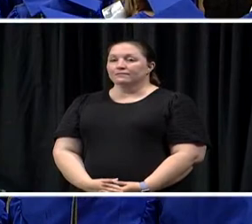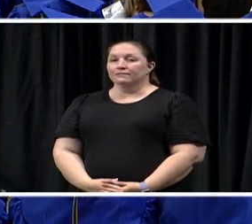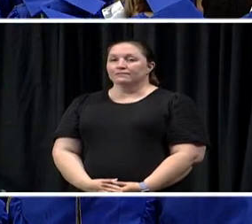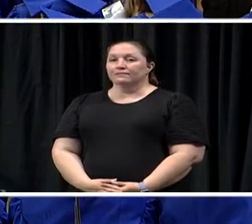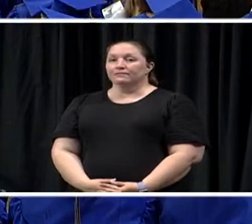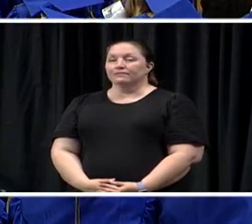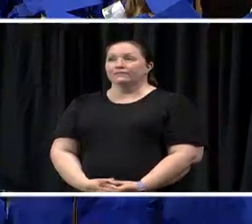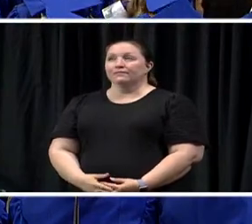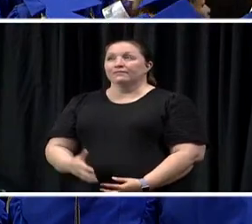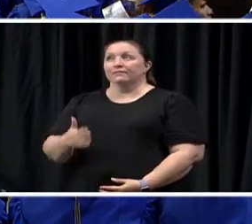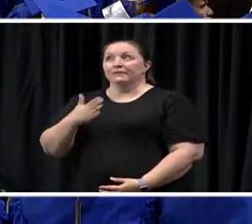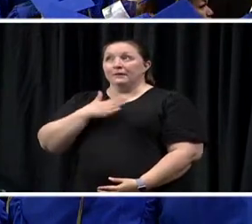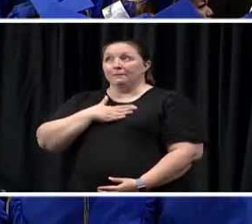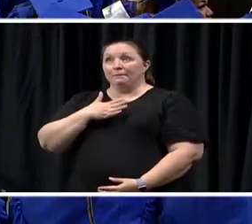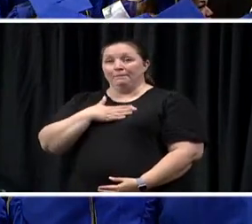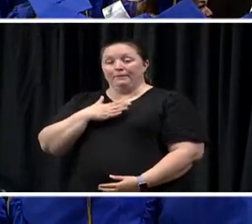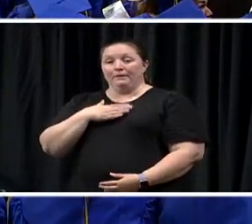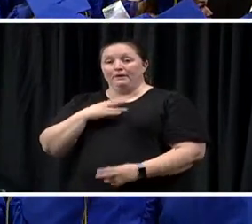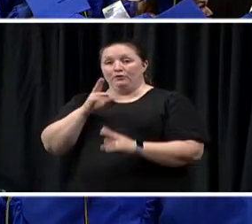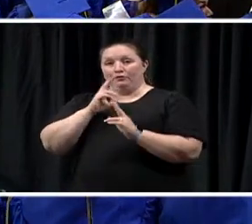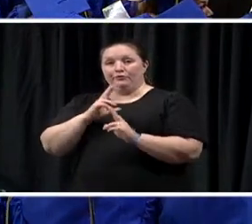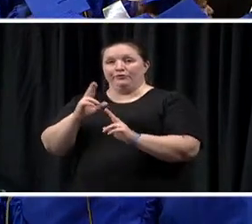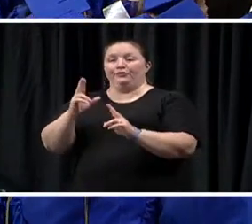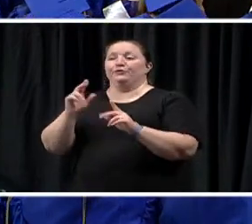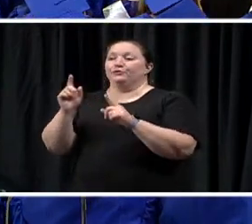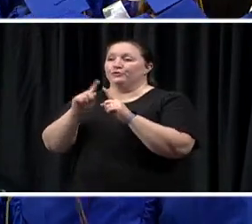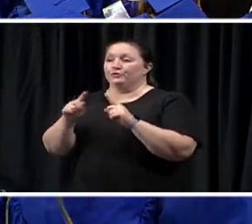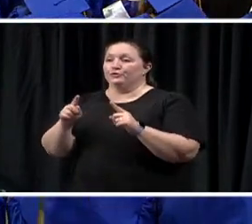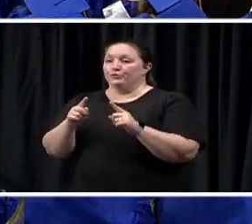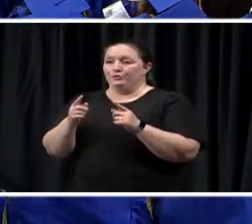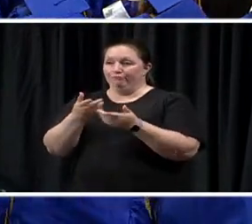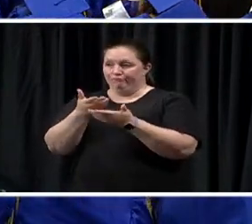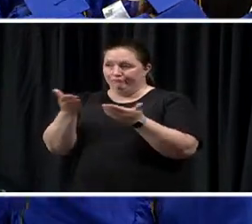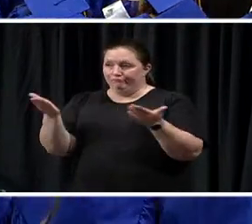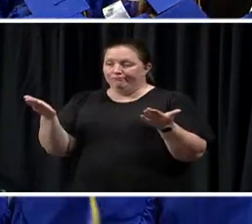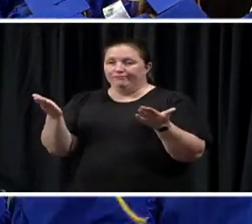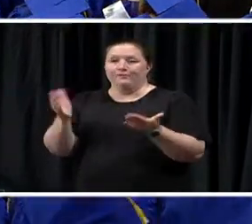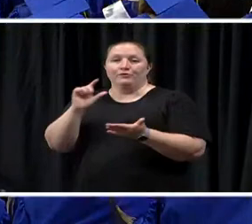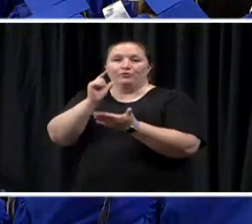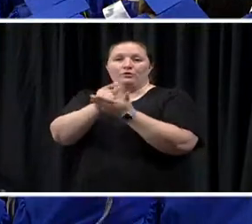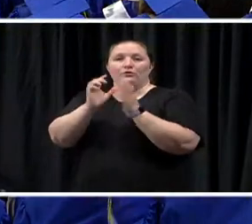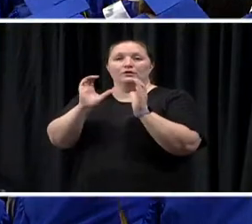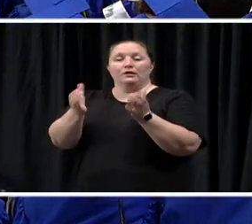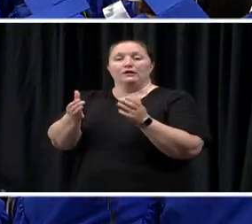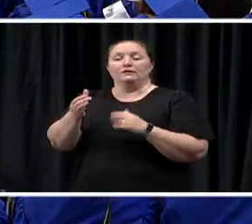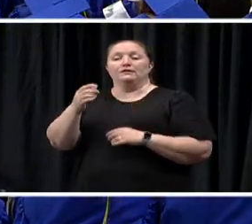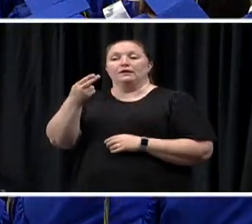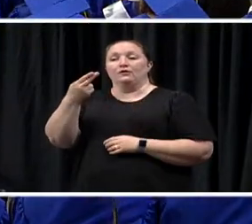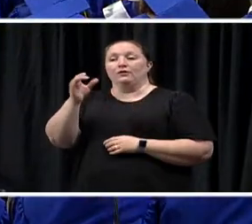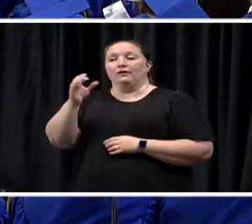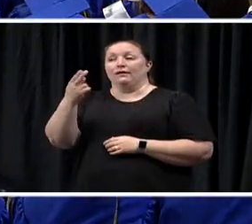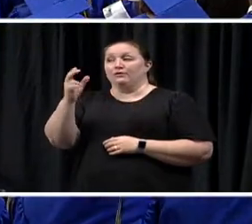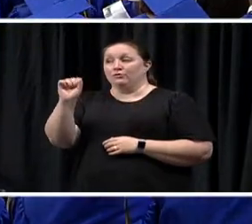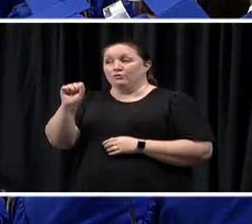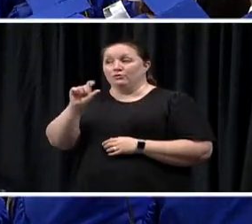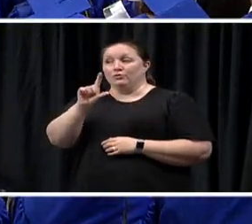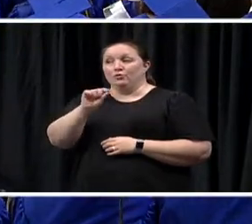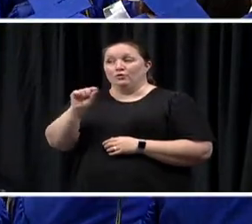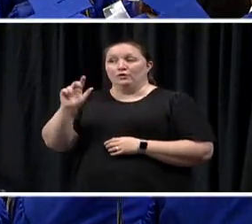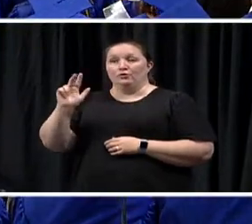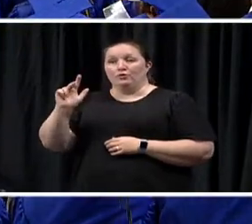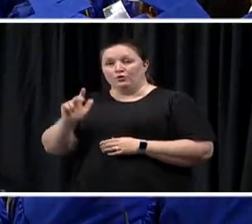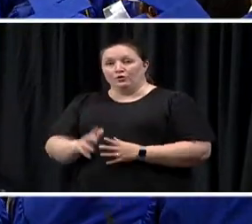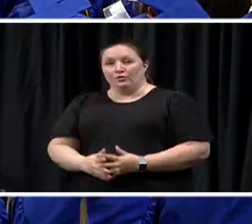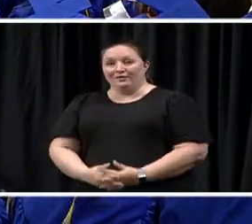It is my distinct pleasure to present to you the graduating class of Henry Clay High School,